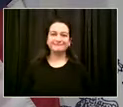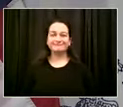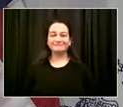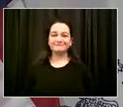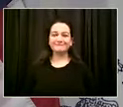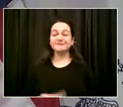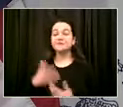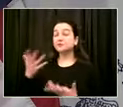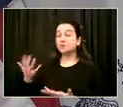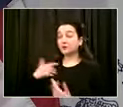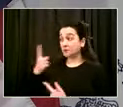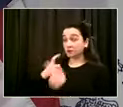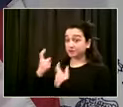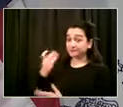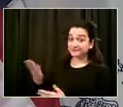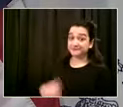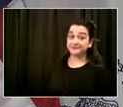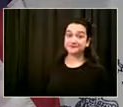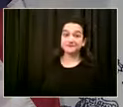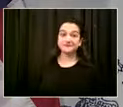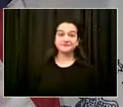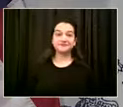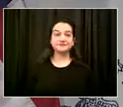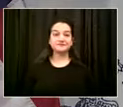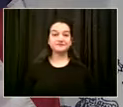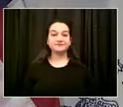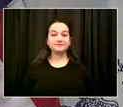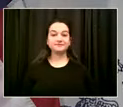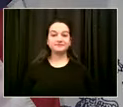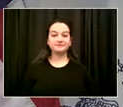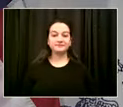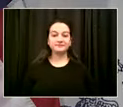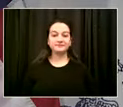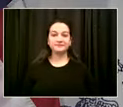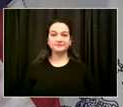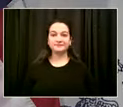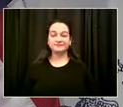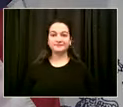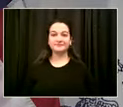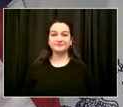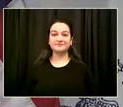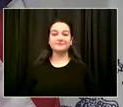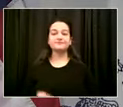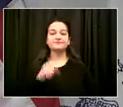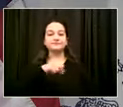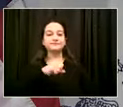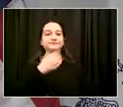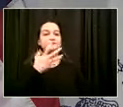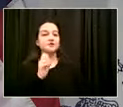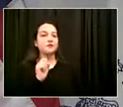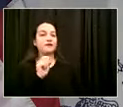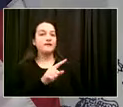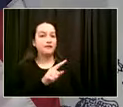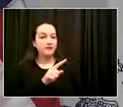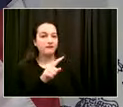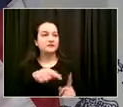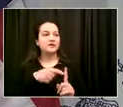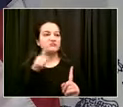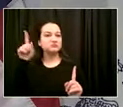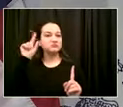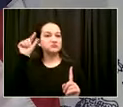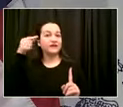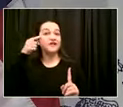So the governor is saying that the city, according to his executive order, must pass a public safety reform plan package before April 1st.